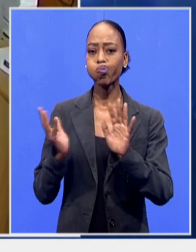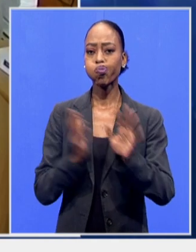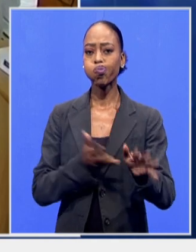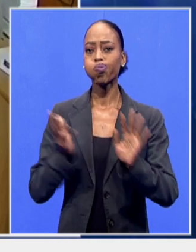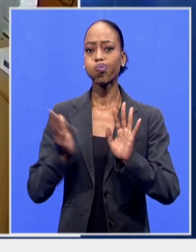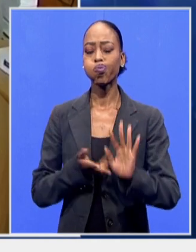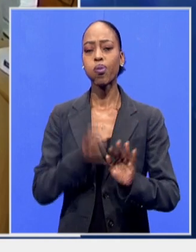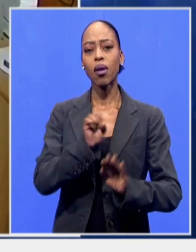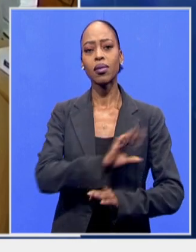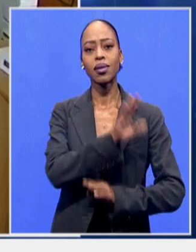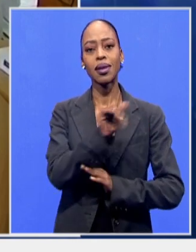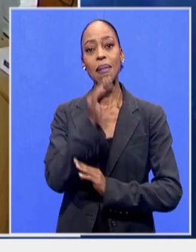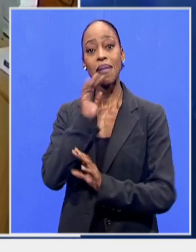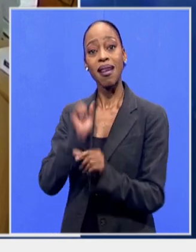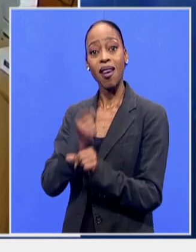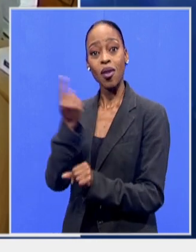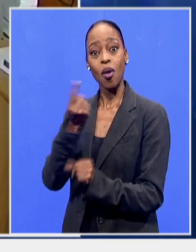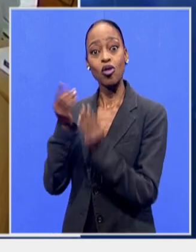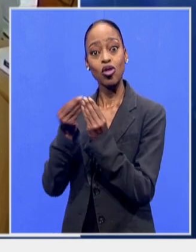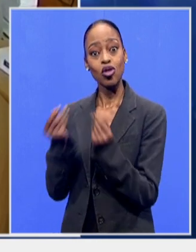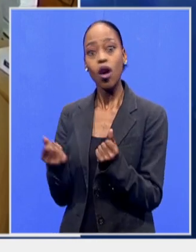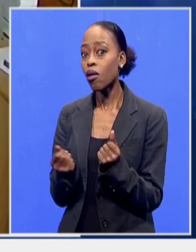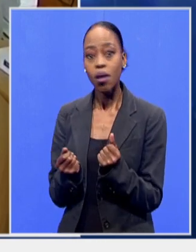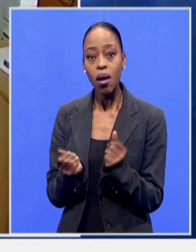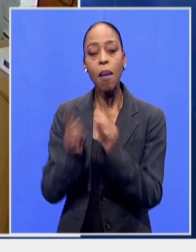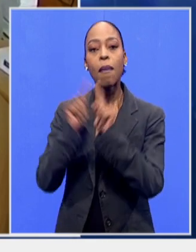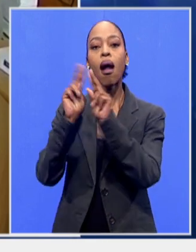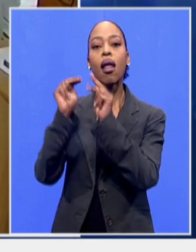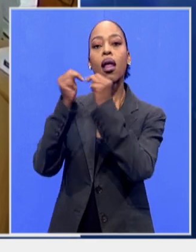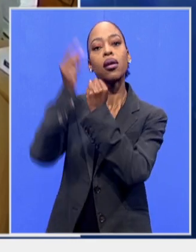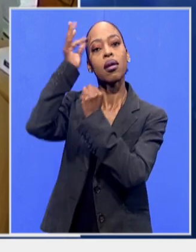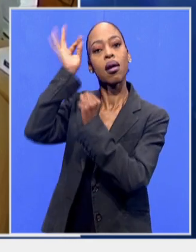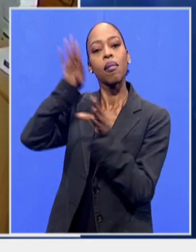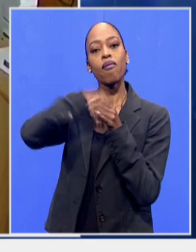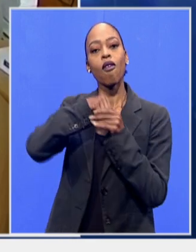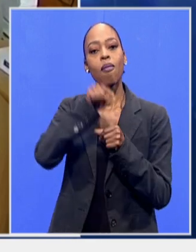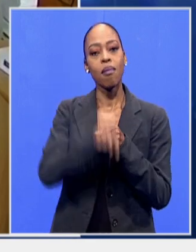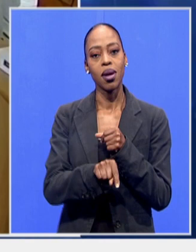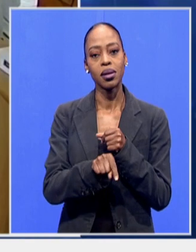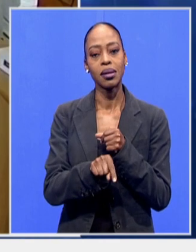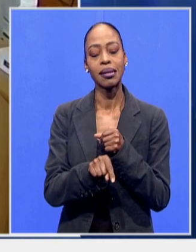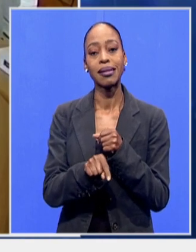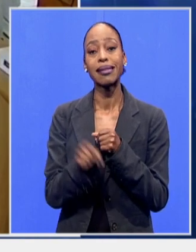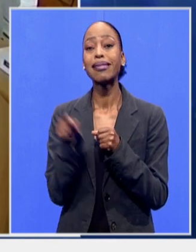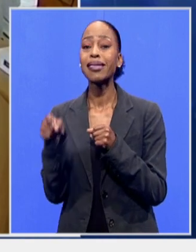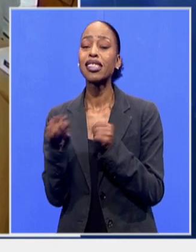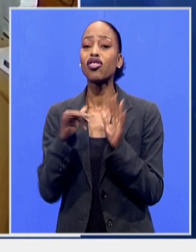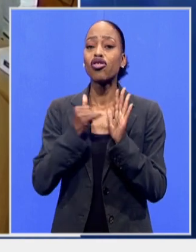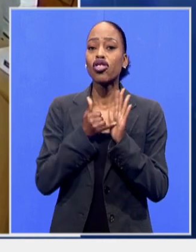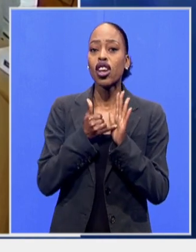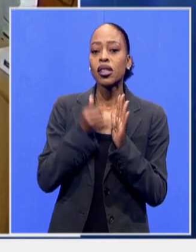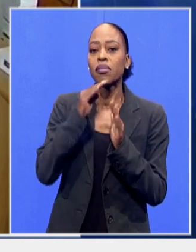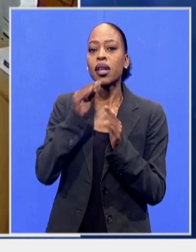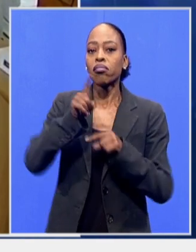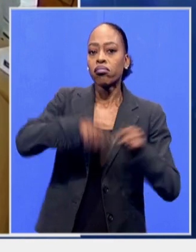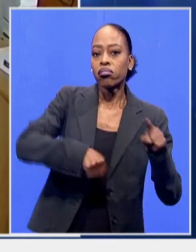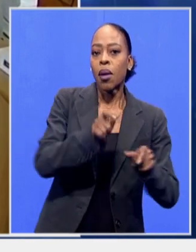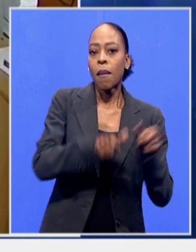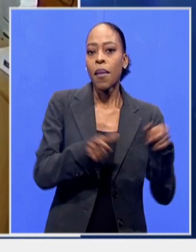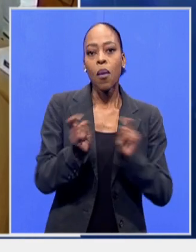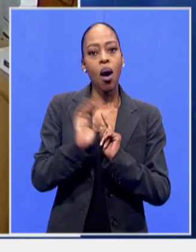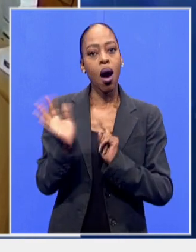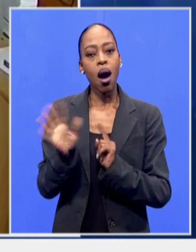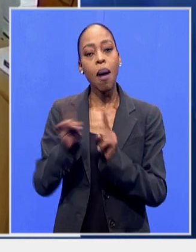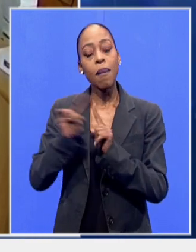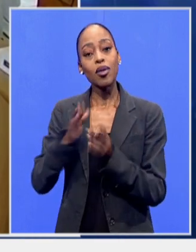be solved by Gauteng on its own. It has to be solved by national government. And it's not necessarily by turning people away, but ensuring that within